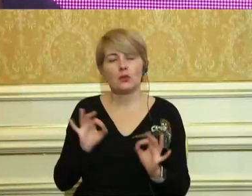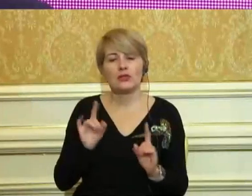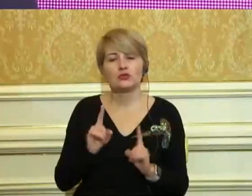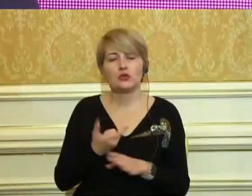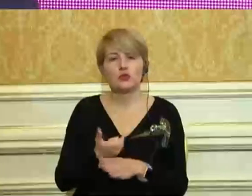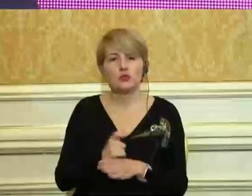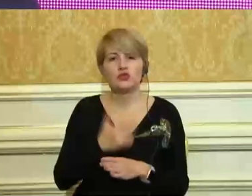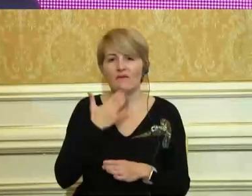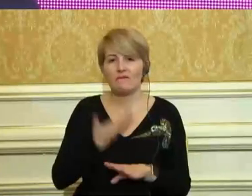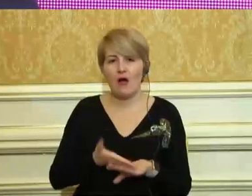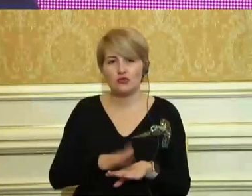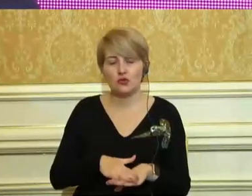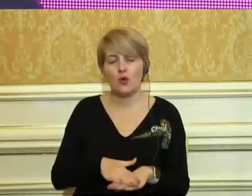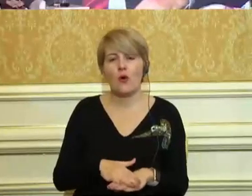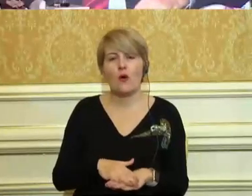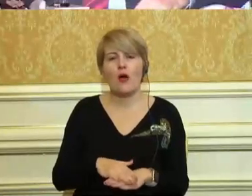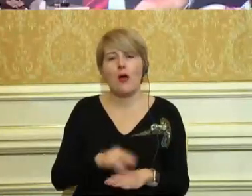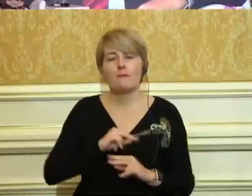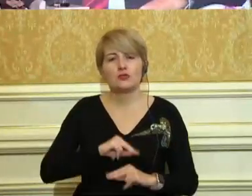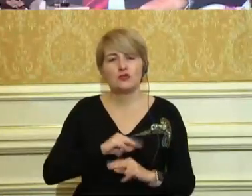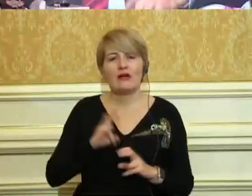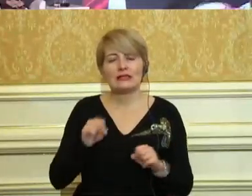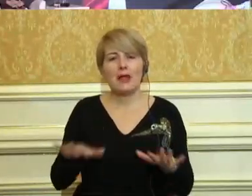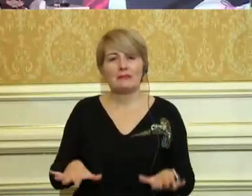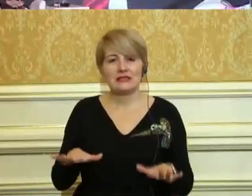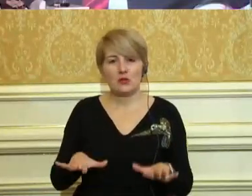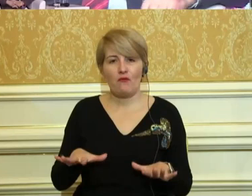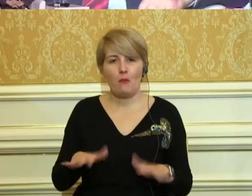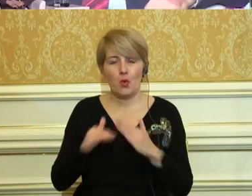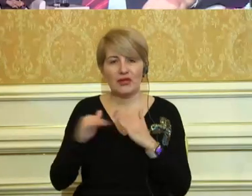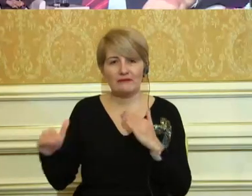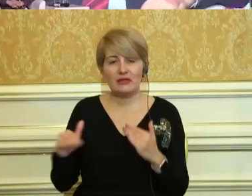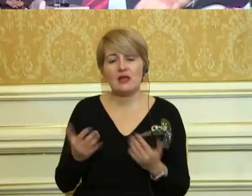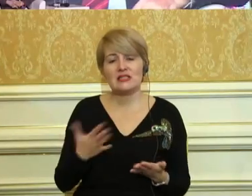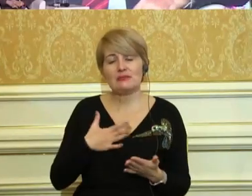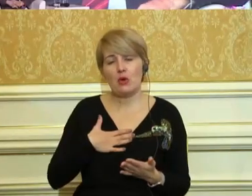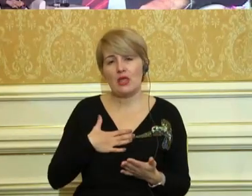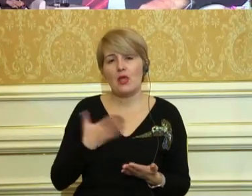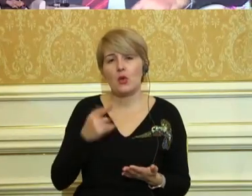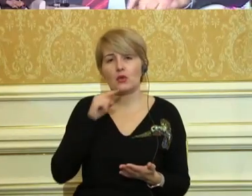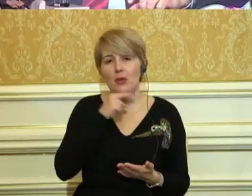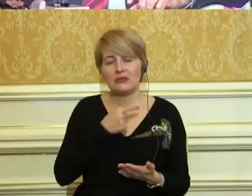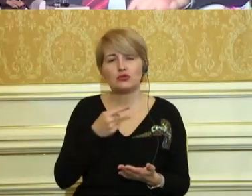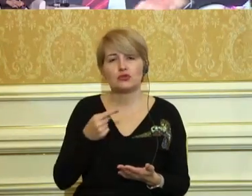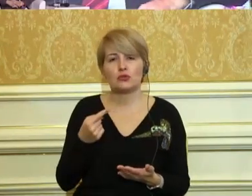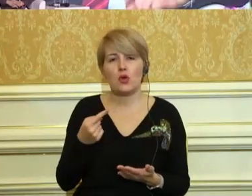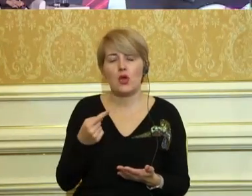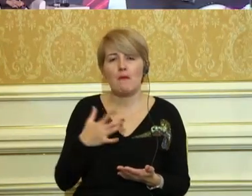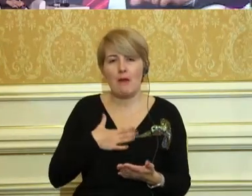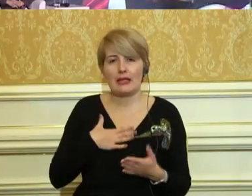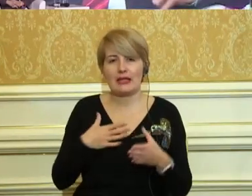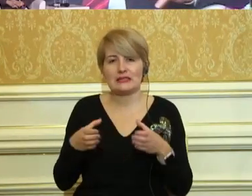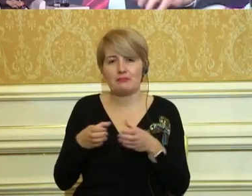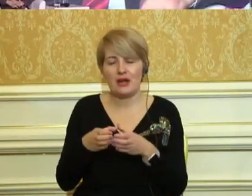little things like that can make a difference. In my own community, from an economic development point of view, I want to say, particularly